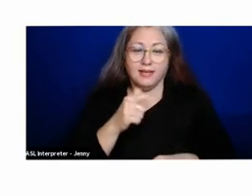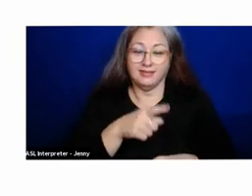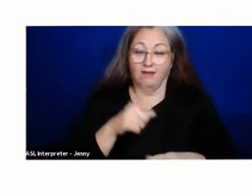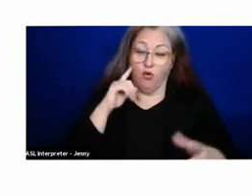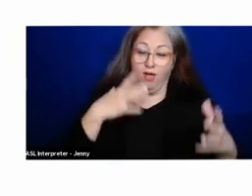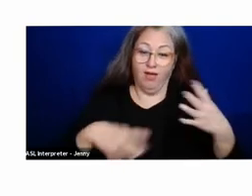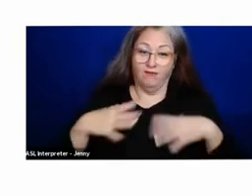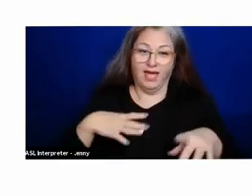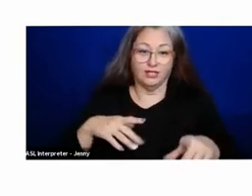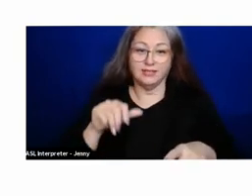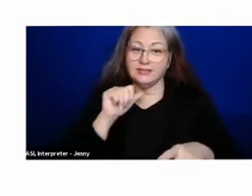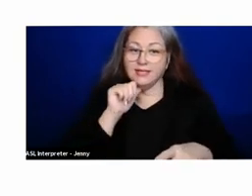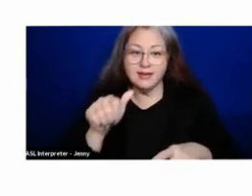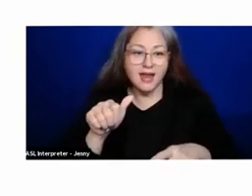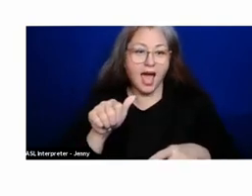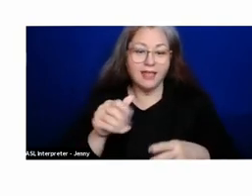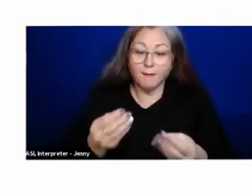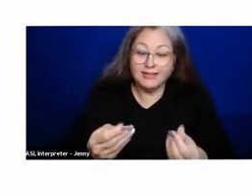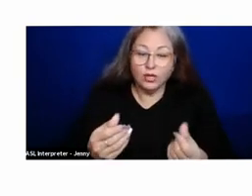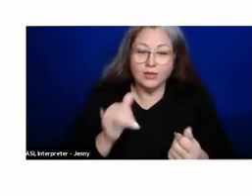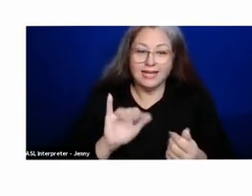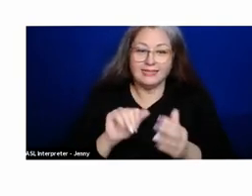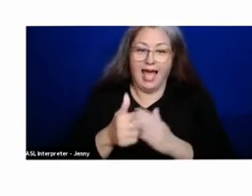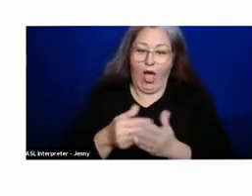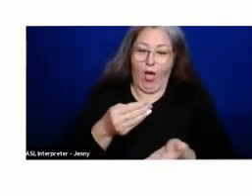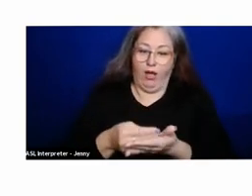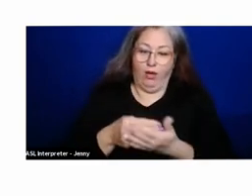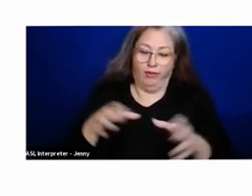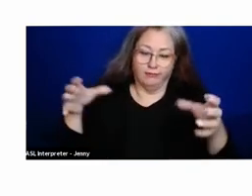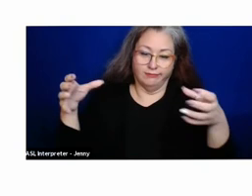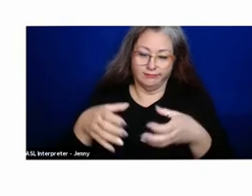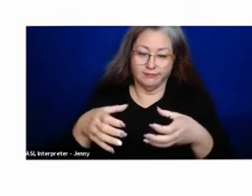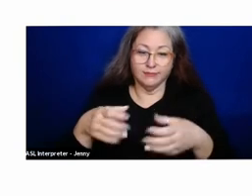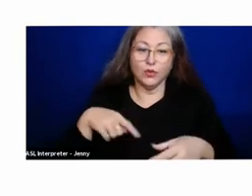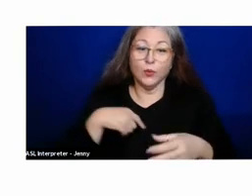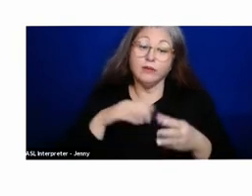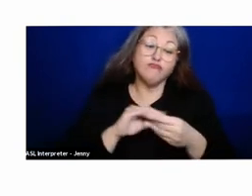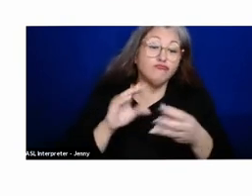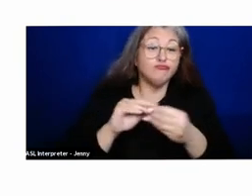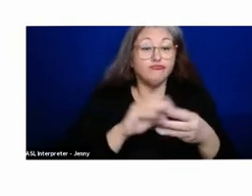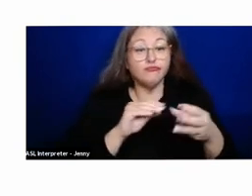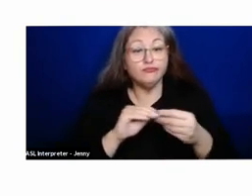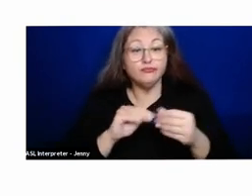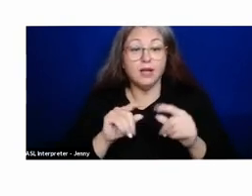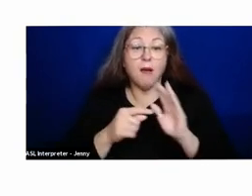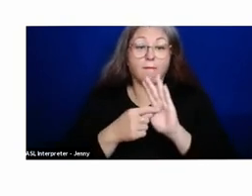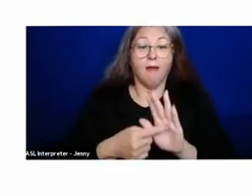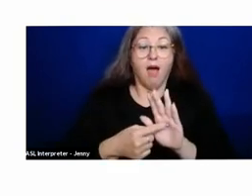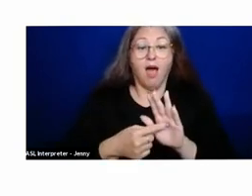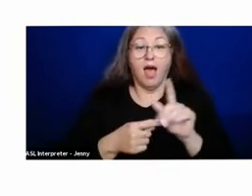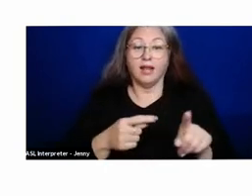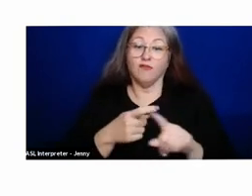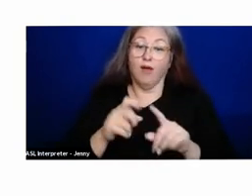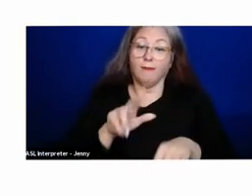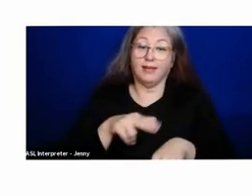is not its materials, it is the consolidation of wealth. For all of the talk about modeling circularity off of nature, I don't see any